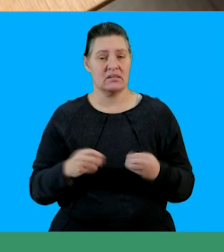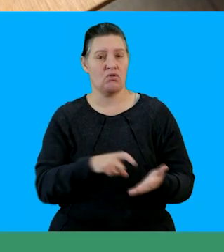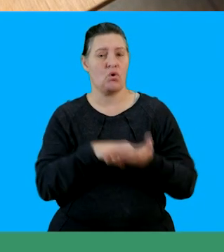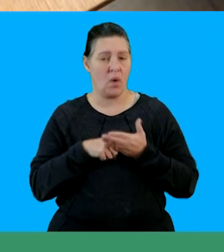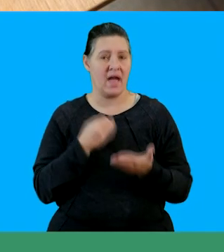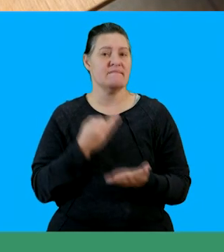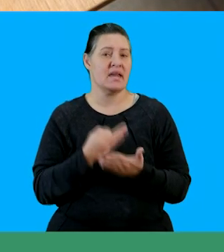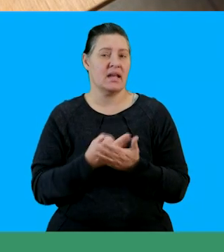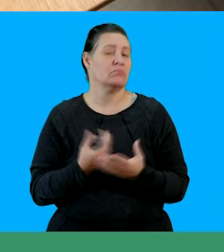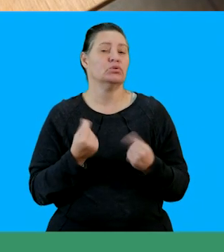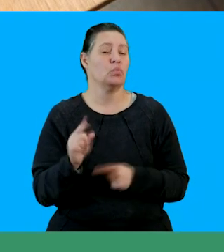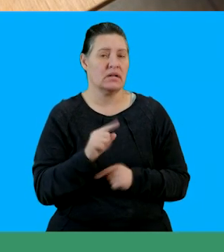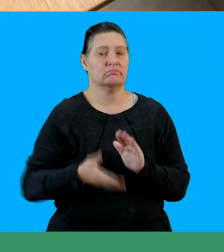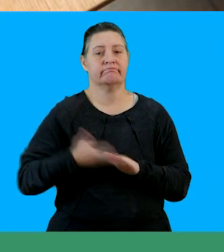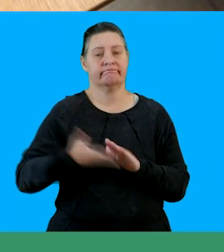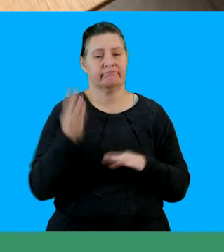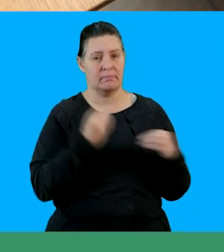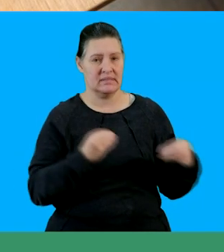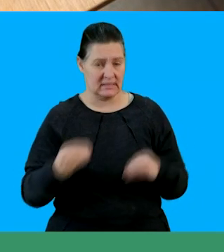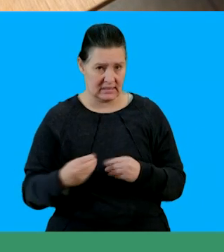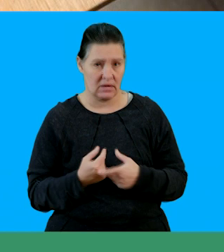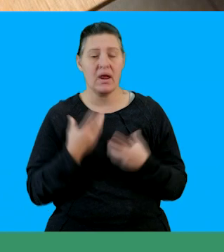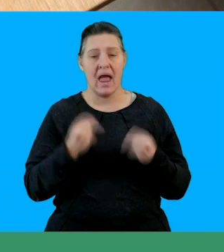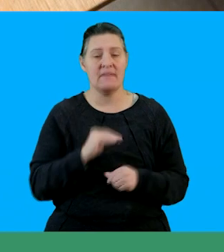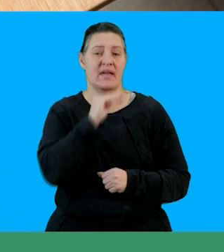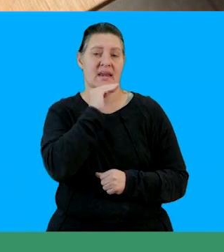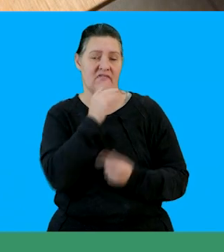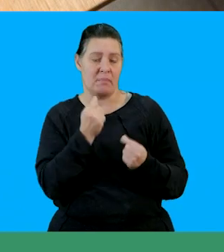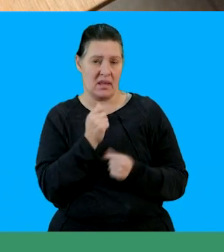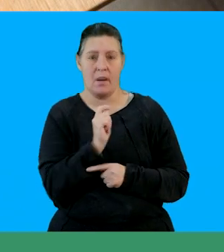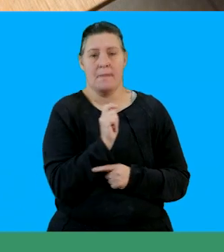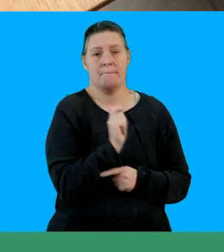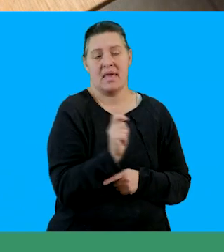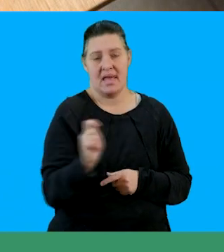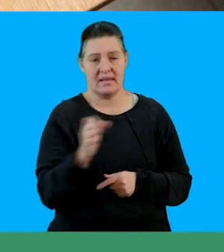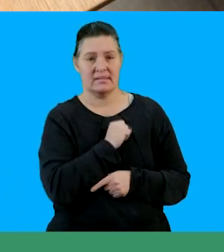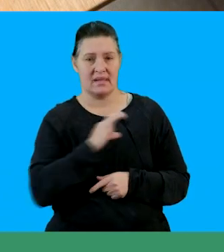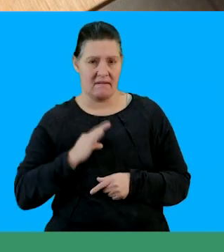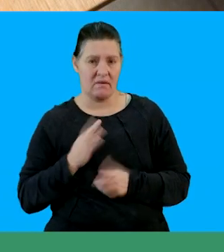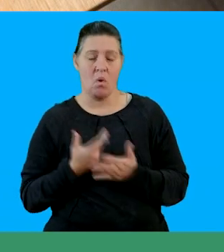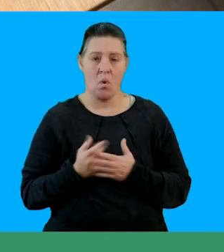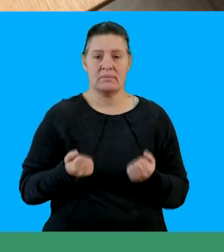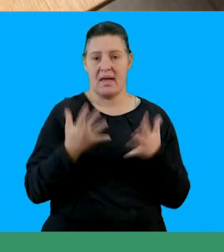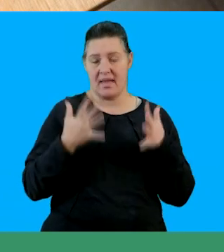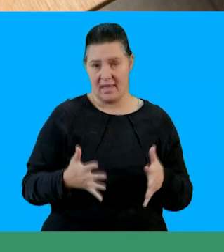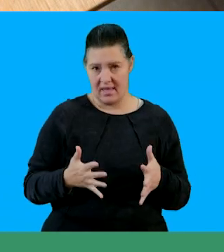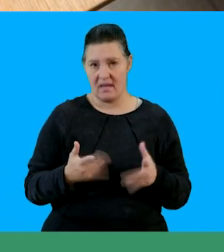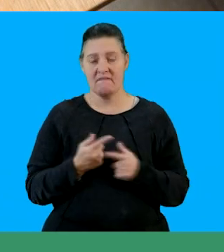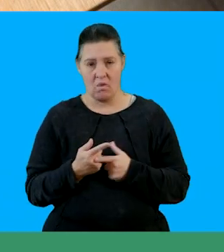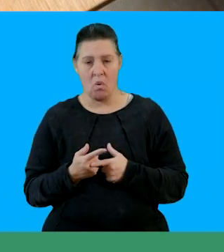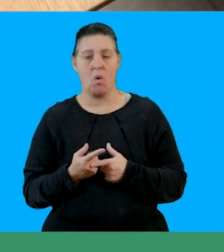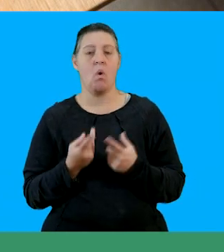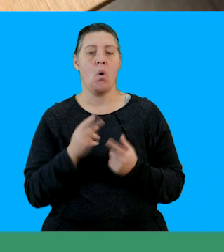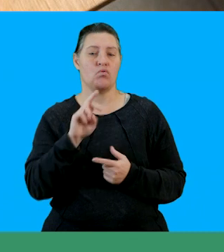Businesses require funding to run the business and have enough money to pay employees or suppliers of